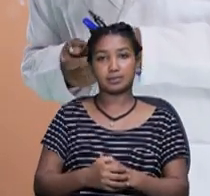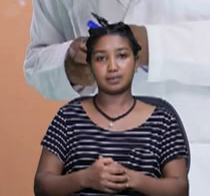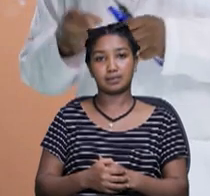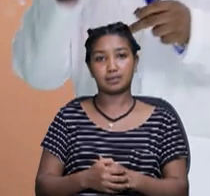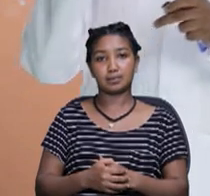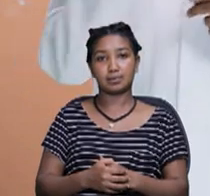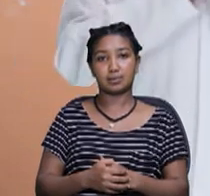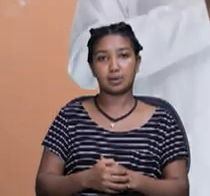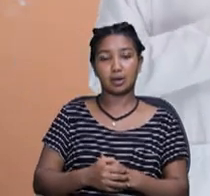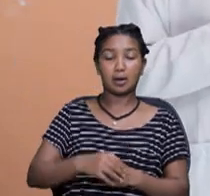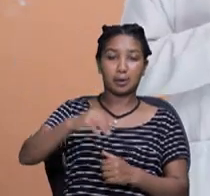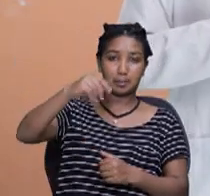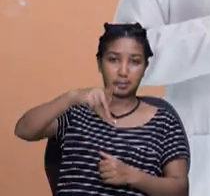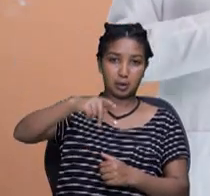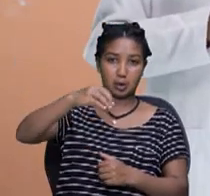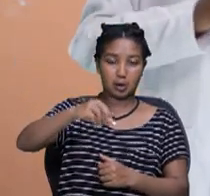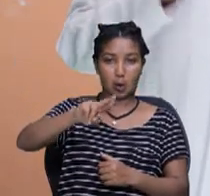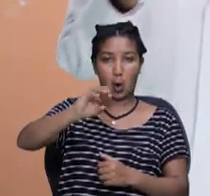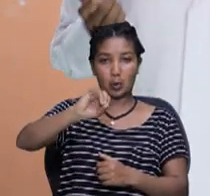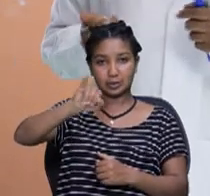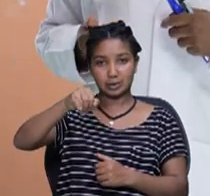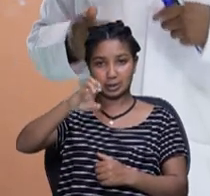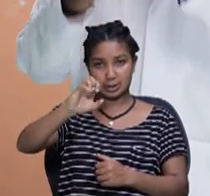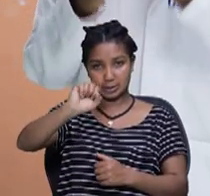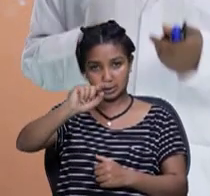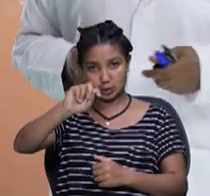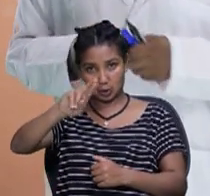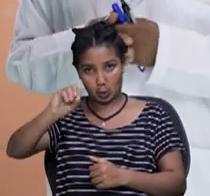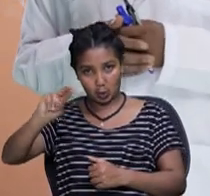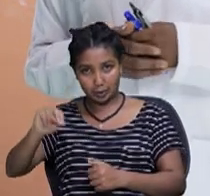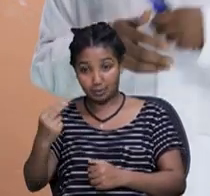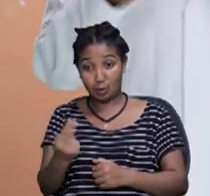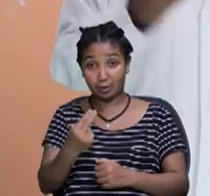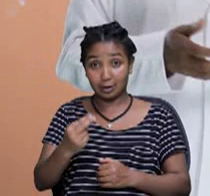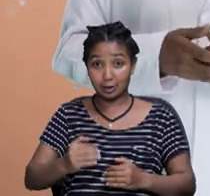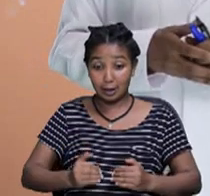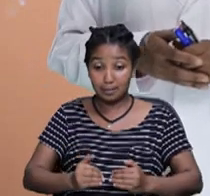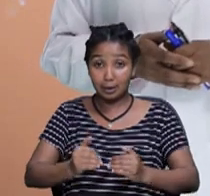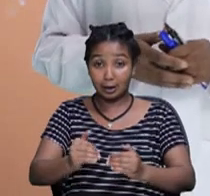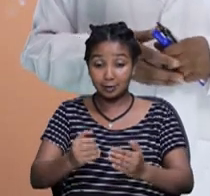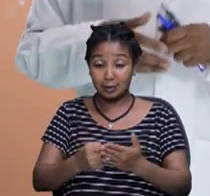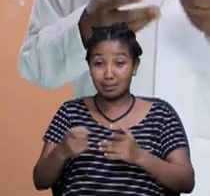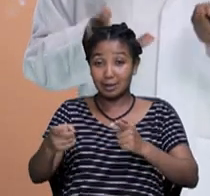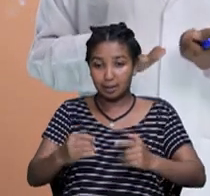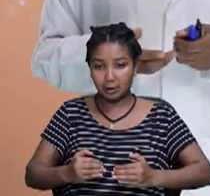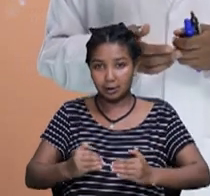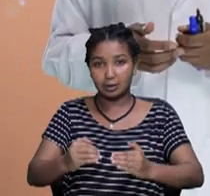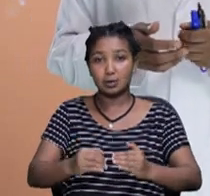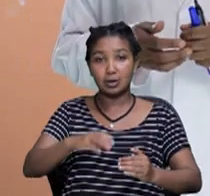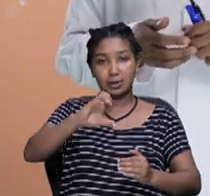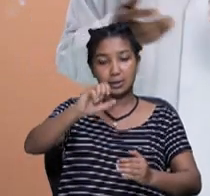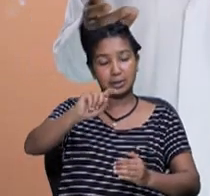estrogen. Progesterone is very important. It's a pregnancy hormone. It maintains pregnancy.